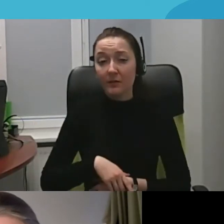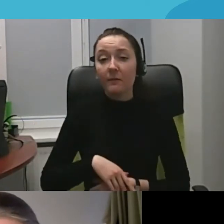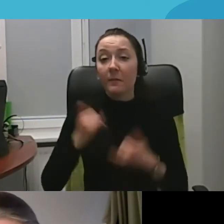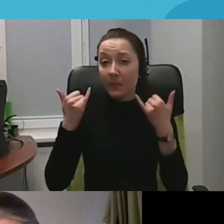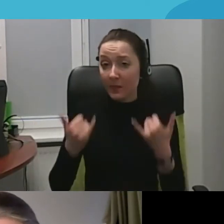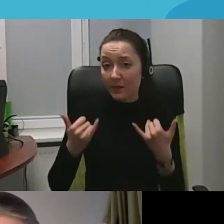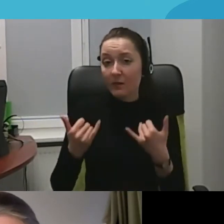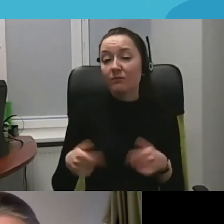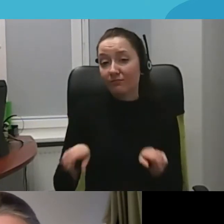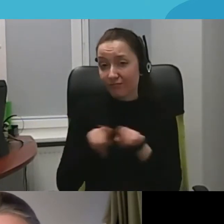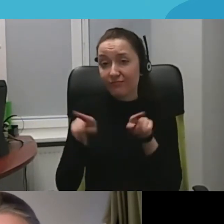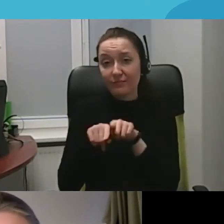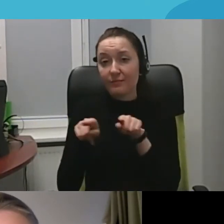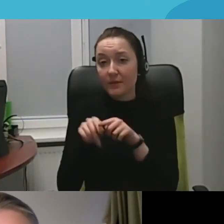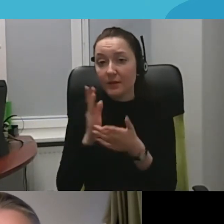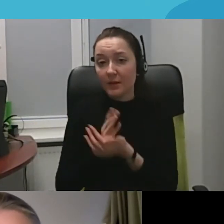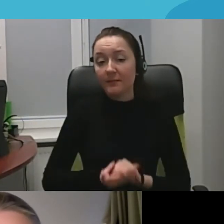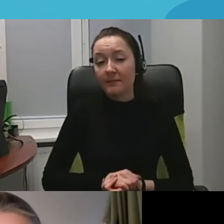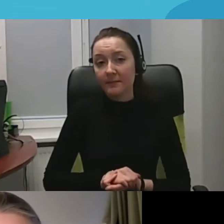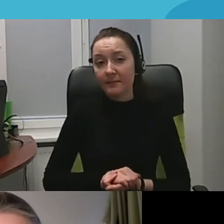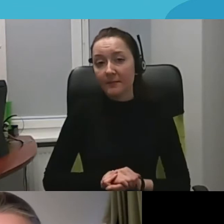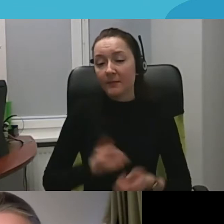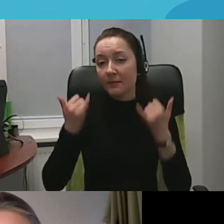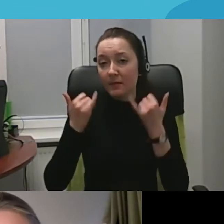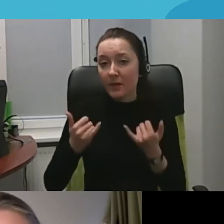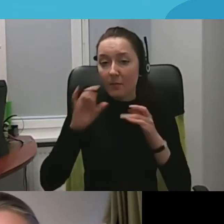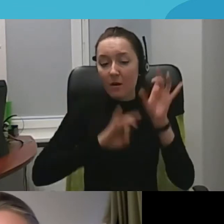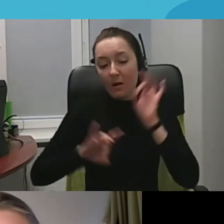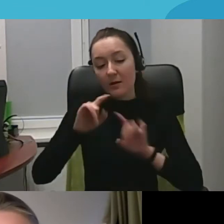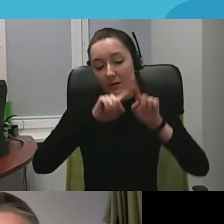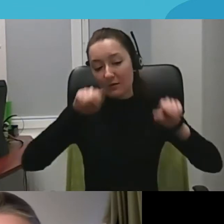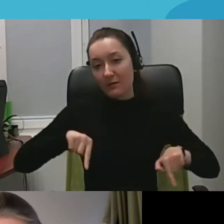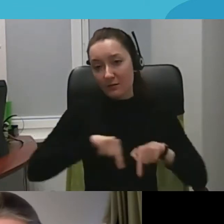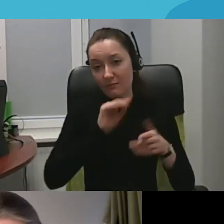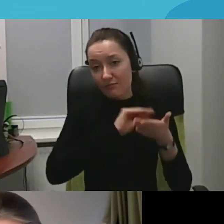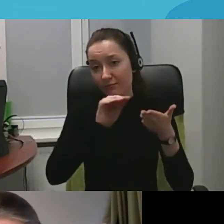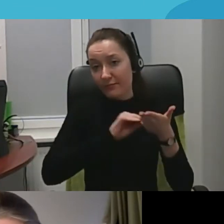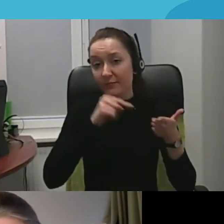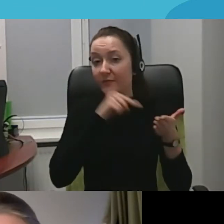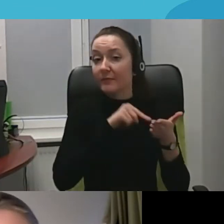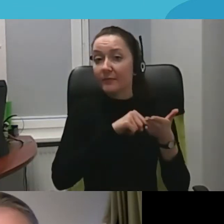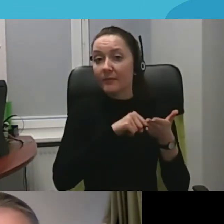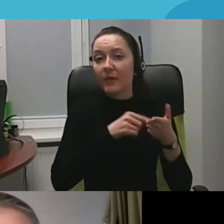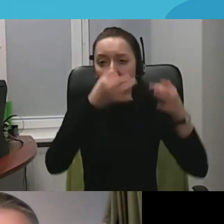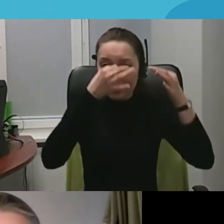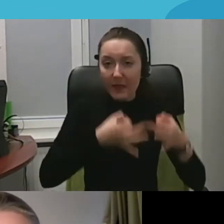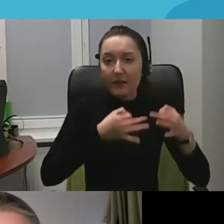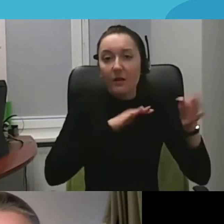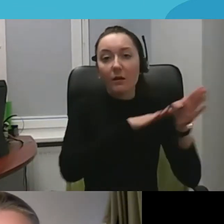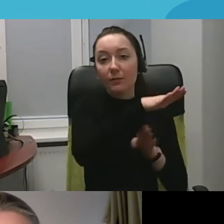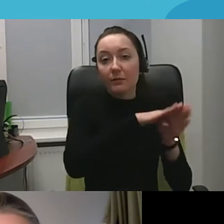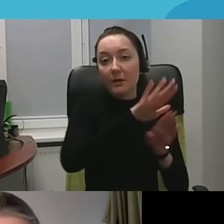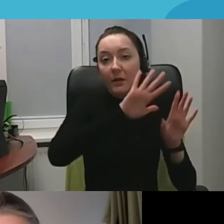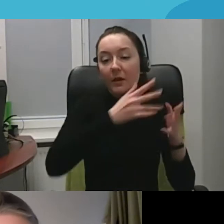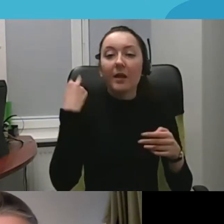year's report, its focus was on the administration of justice and the penitentiary system. again, with